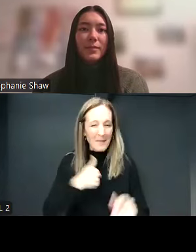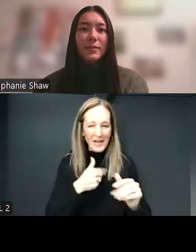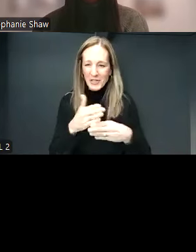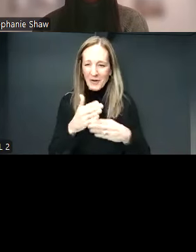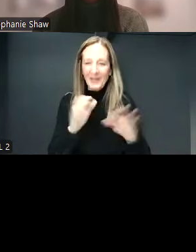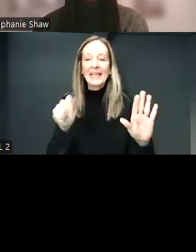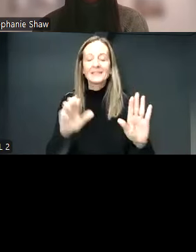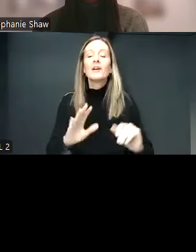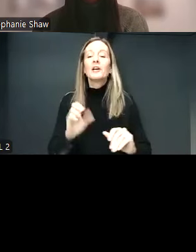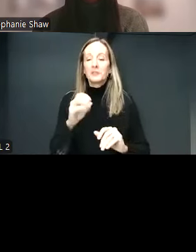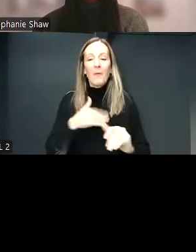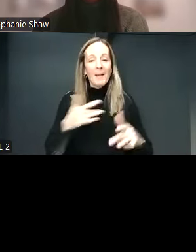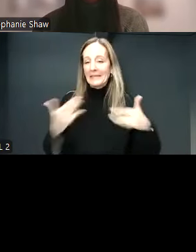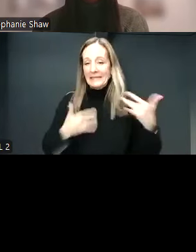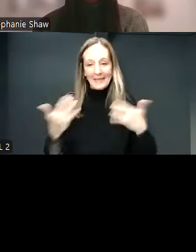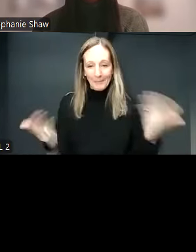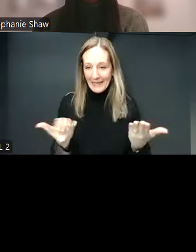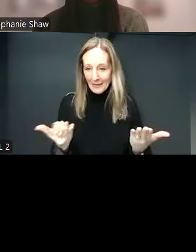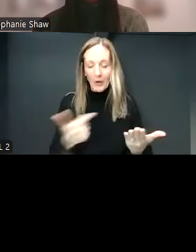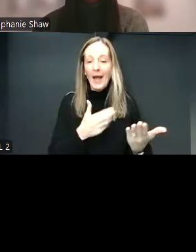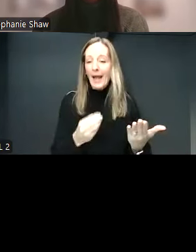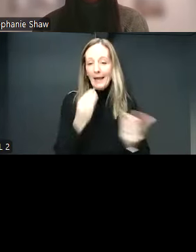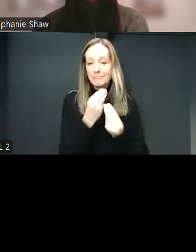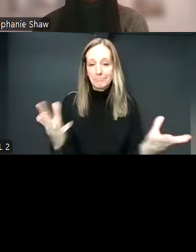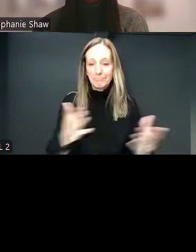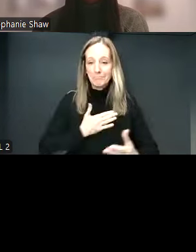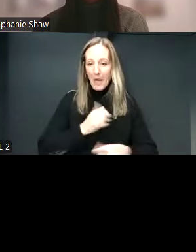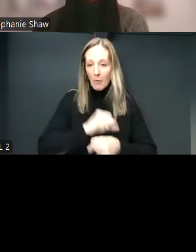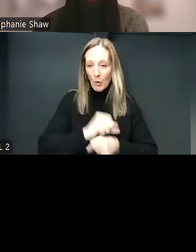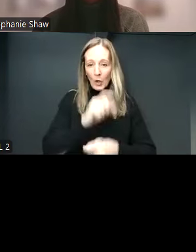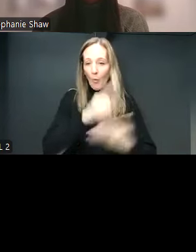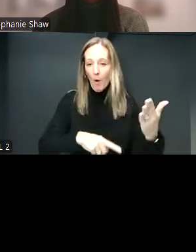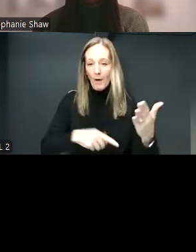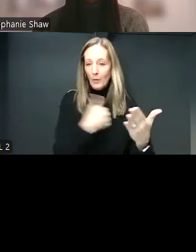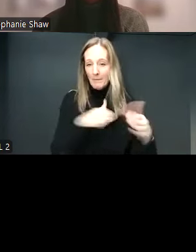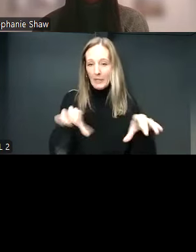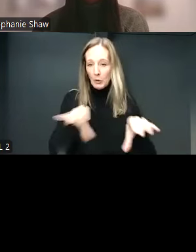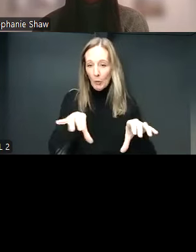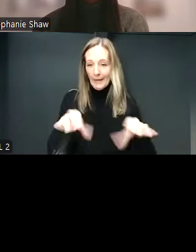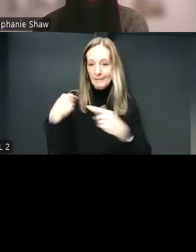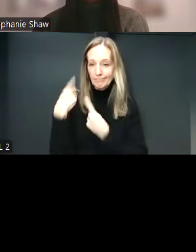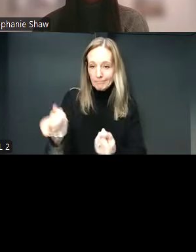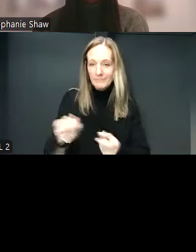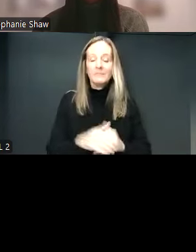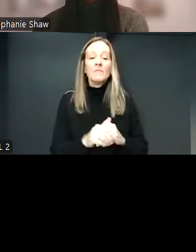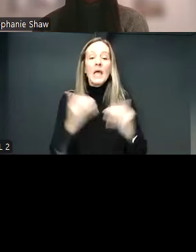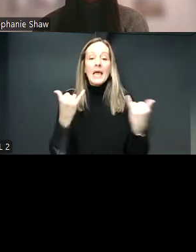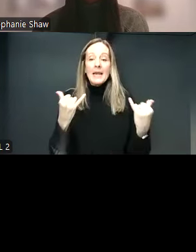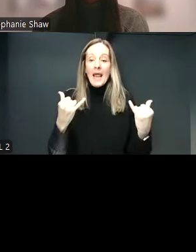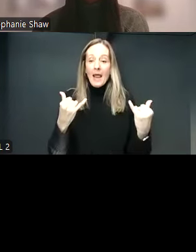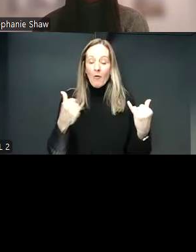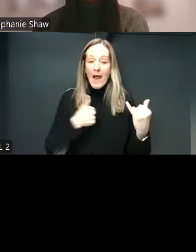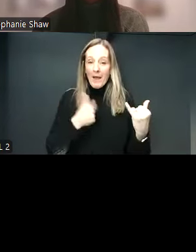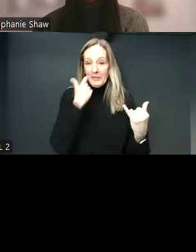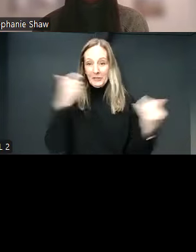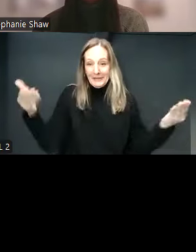be here, and I'm really excited to tell you about my work and what we've been working on. So as I was just